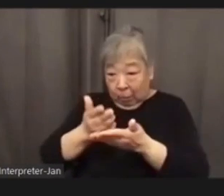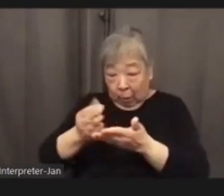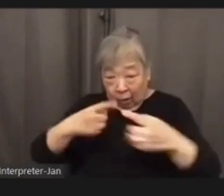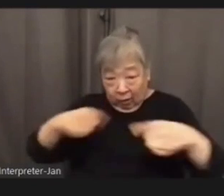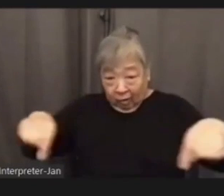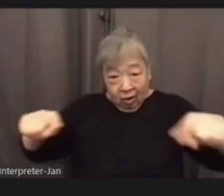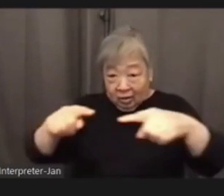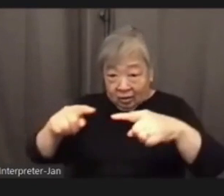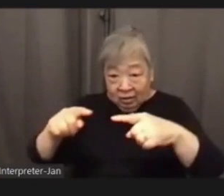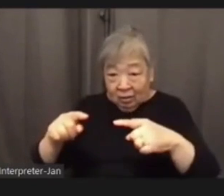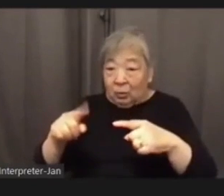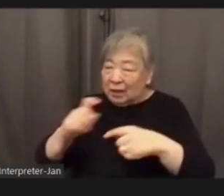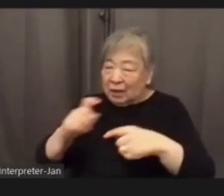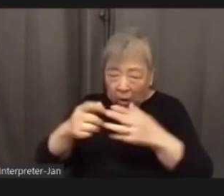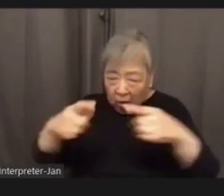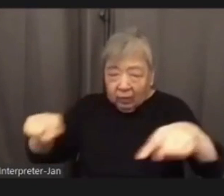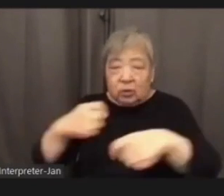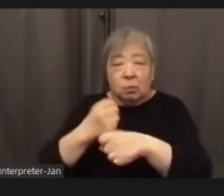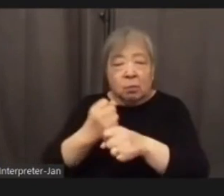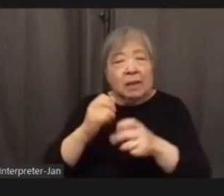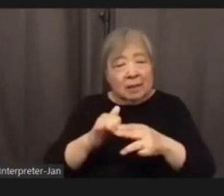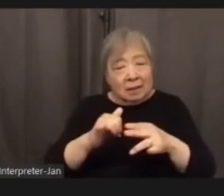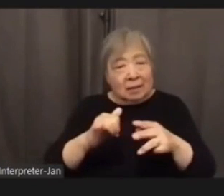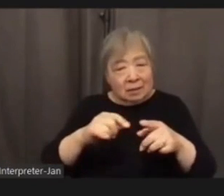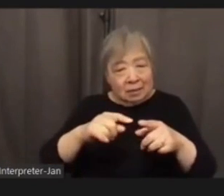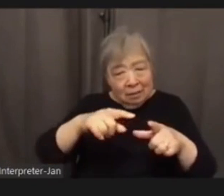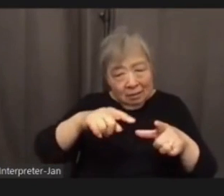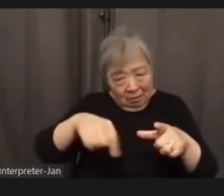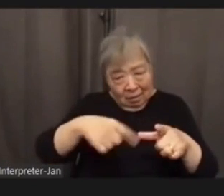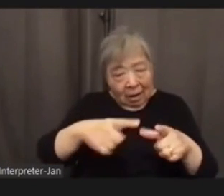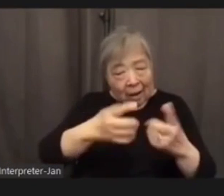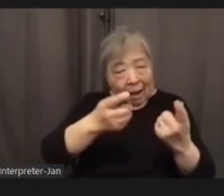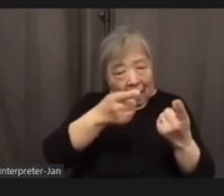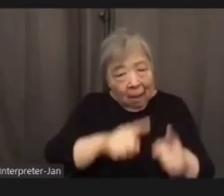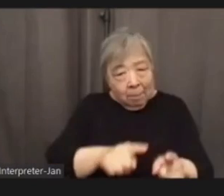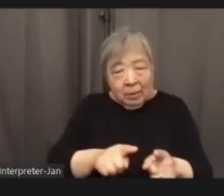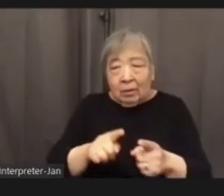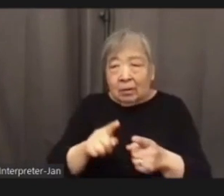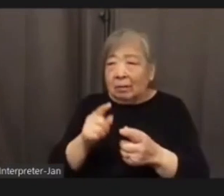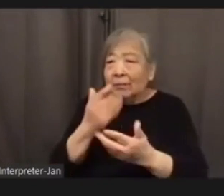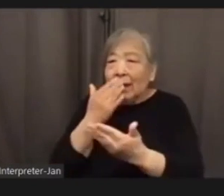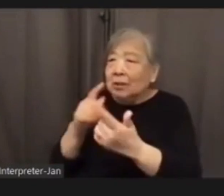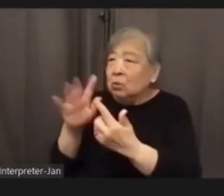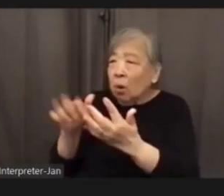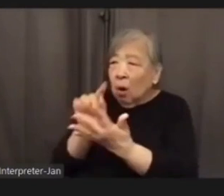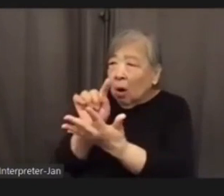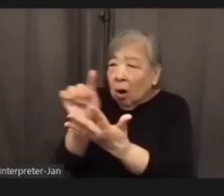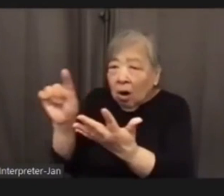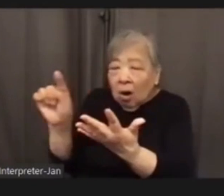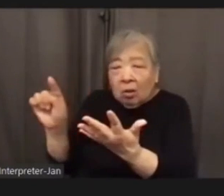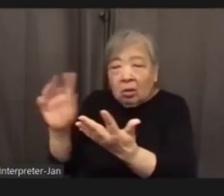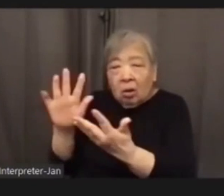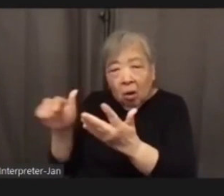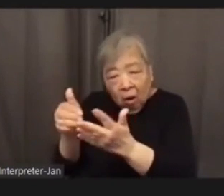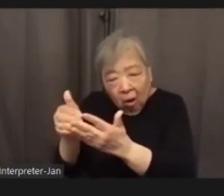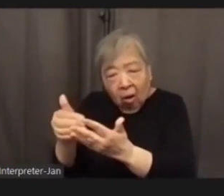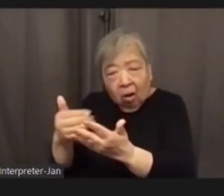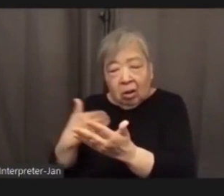all the musicians, Tailana and you know, and so on and so forth. The singers, oh my gosh,